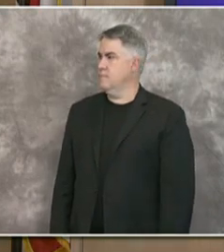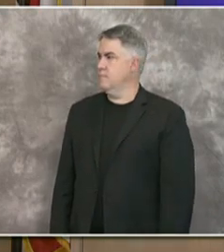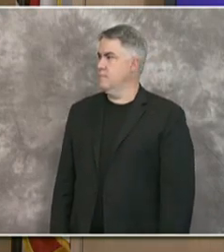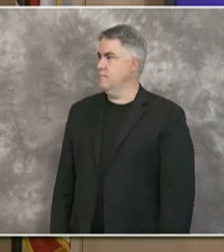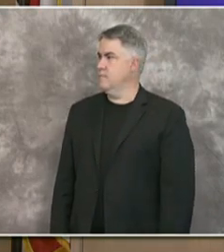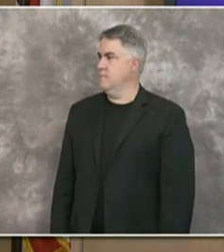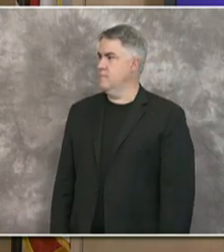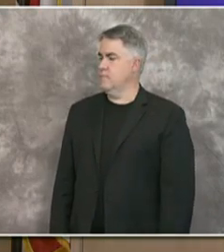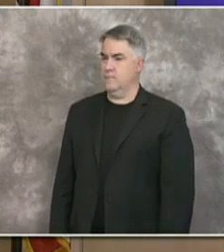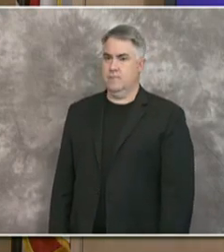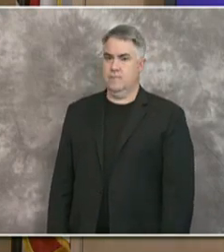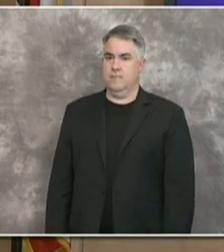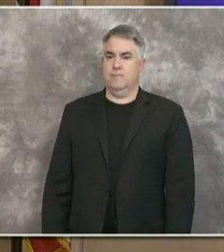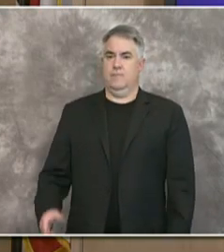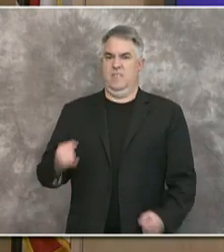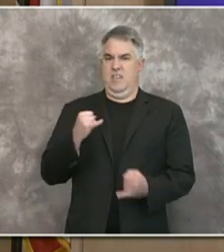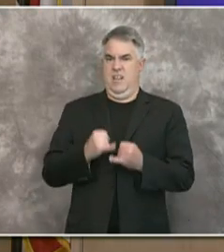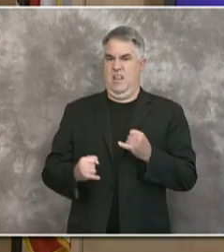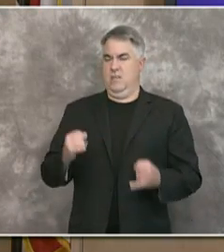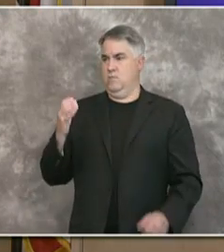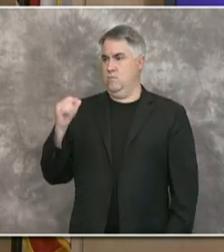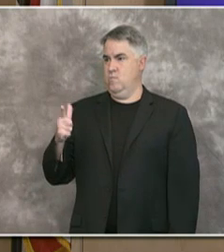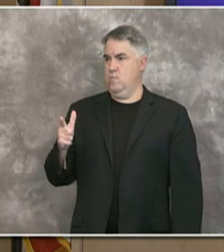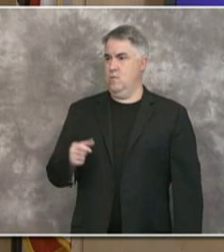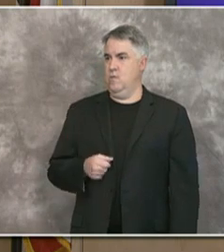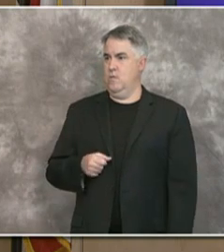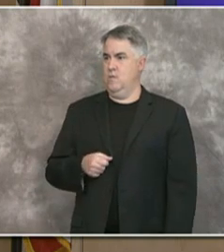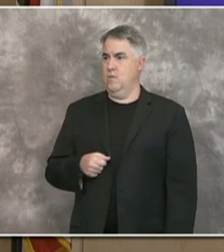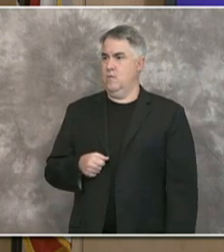Okay, we have one final call-in question.